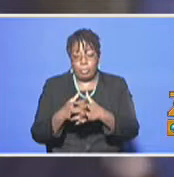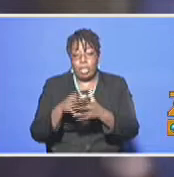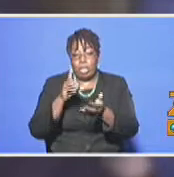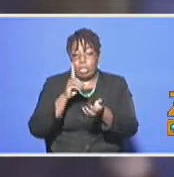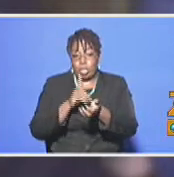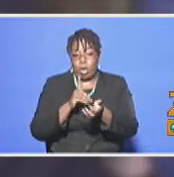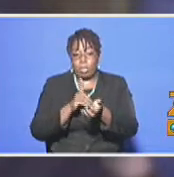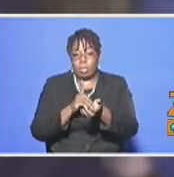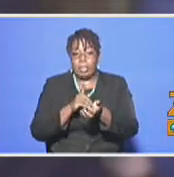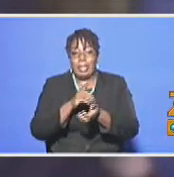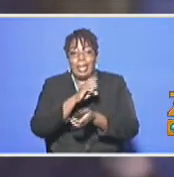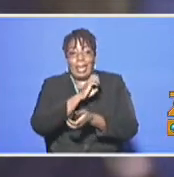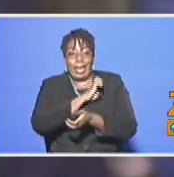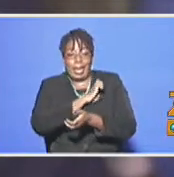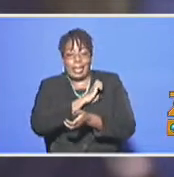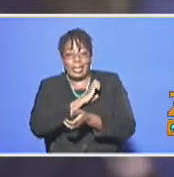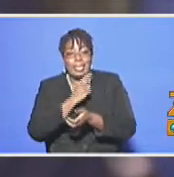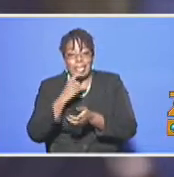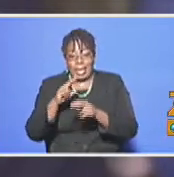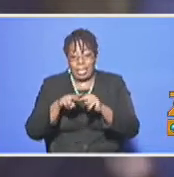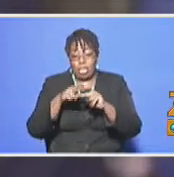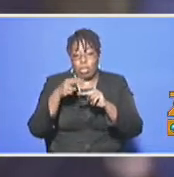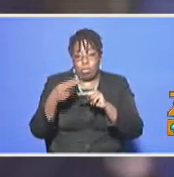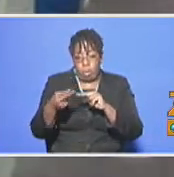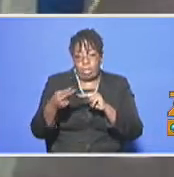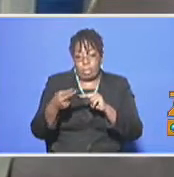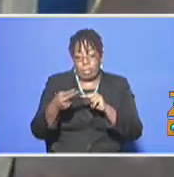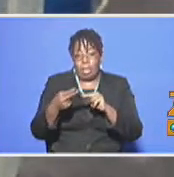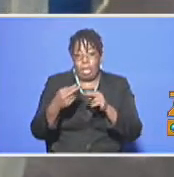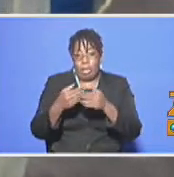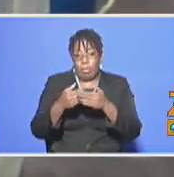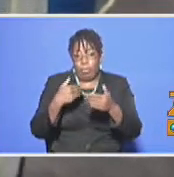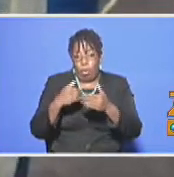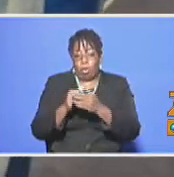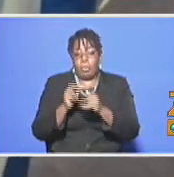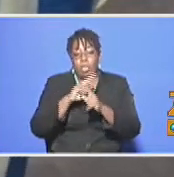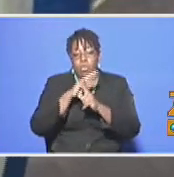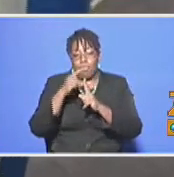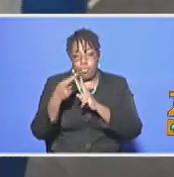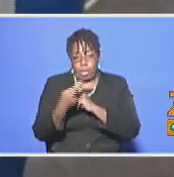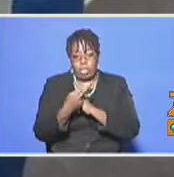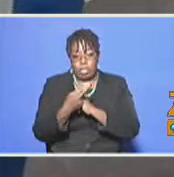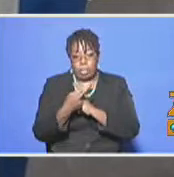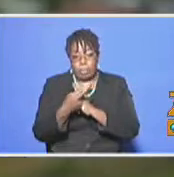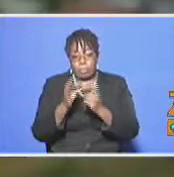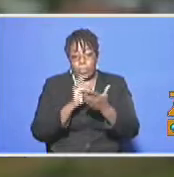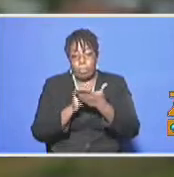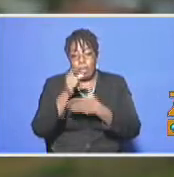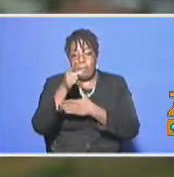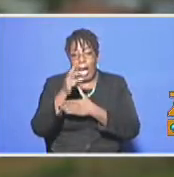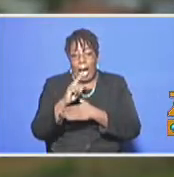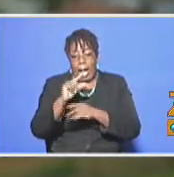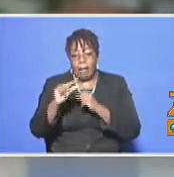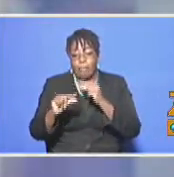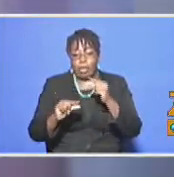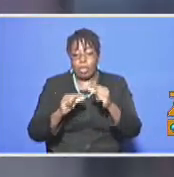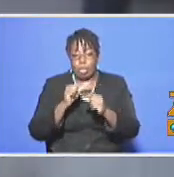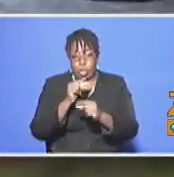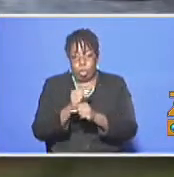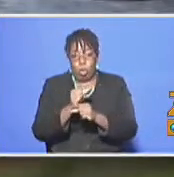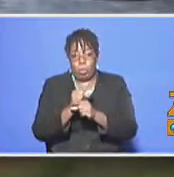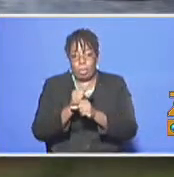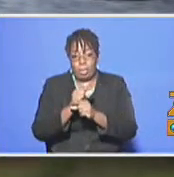Carissa Etienne says is a slight decline from the week prior. But the region continues to account for half of global COVID-19